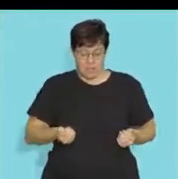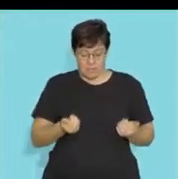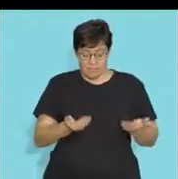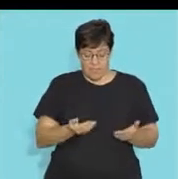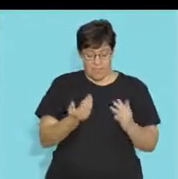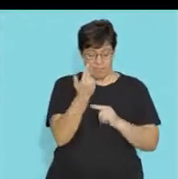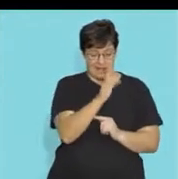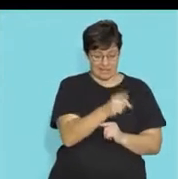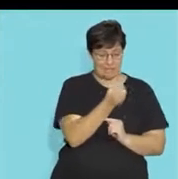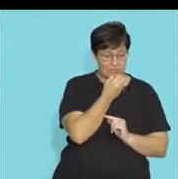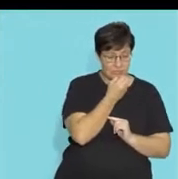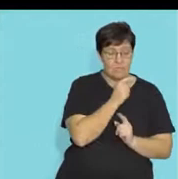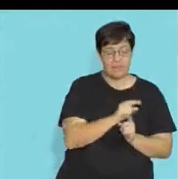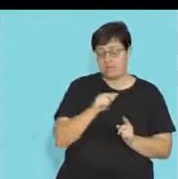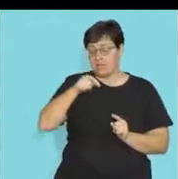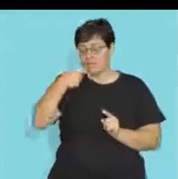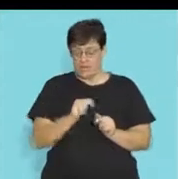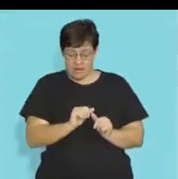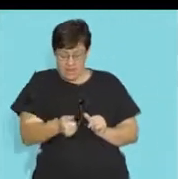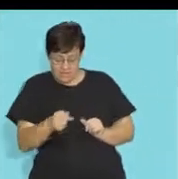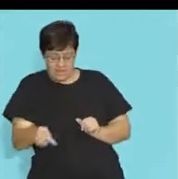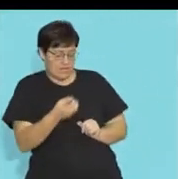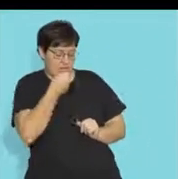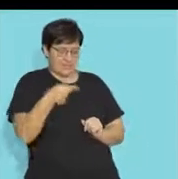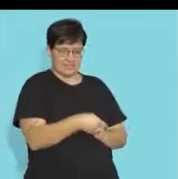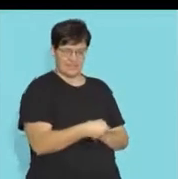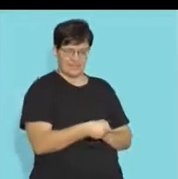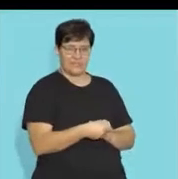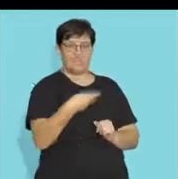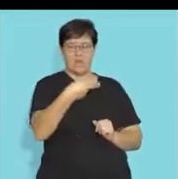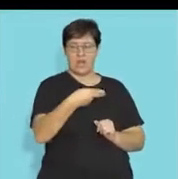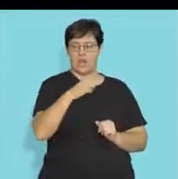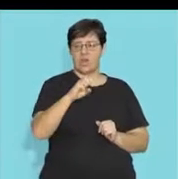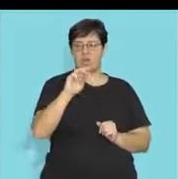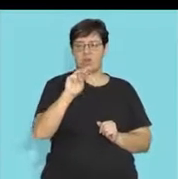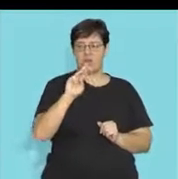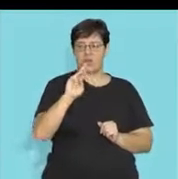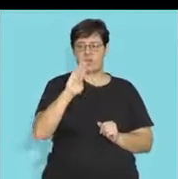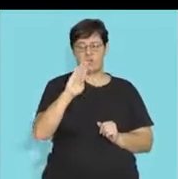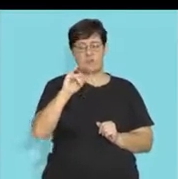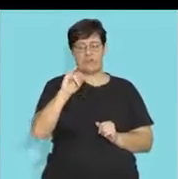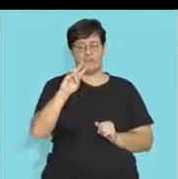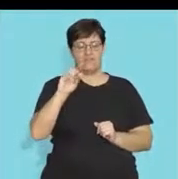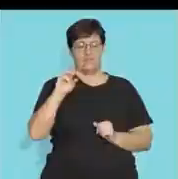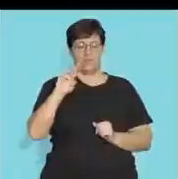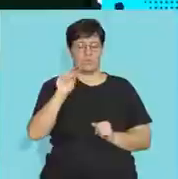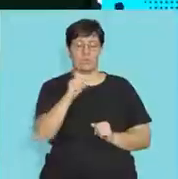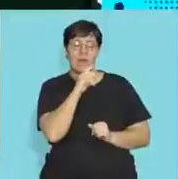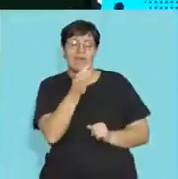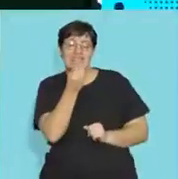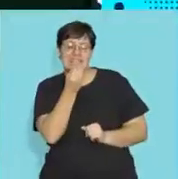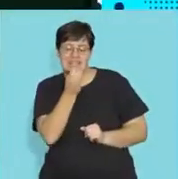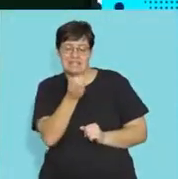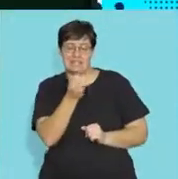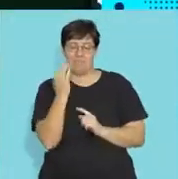produced by the plants are eaten by primary consumers, and often these are known as herbivores. And your herbivores are those organisms that feed